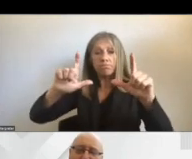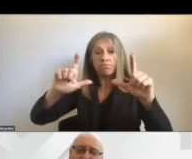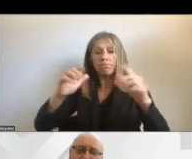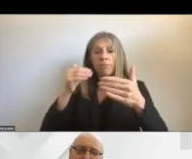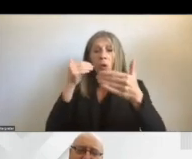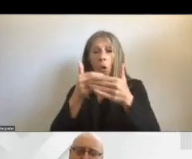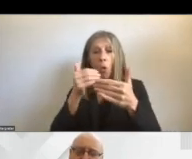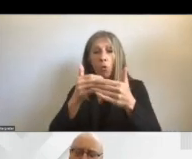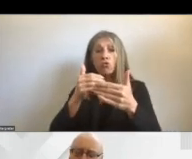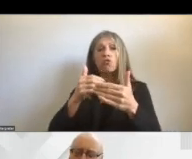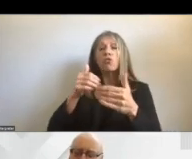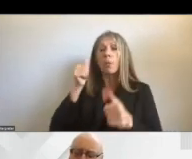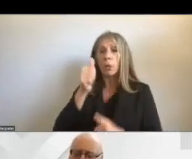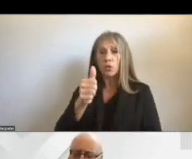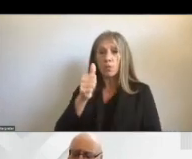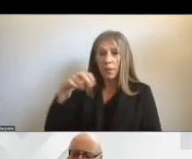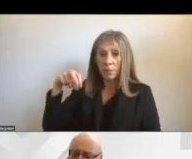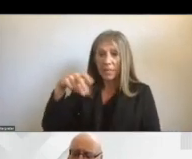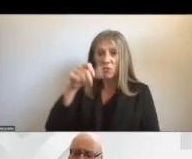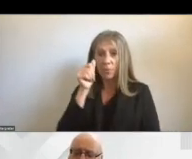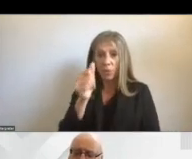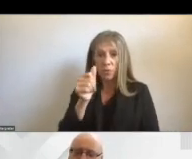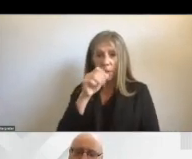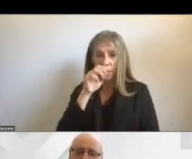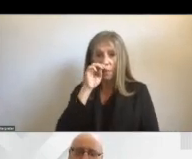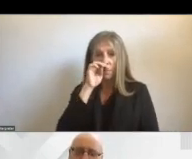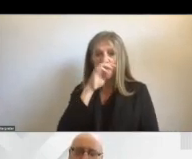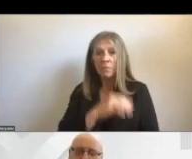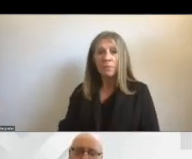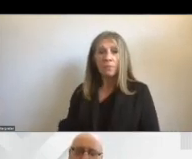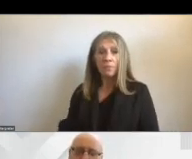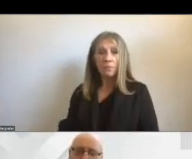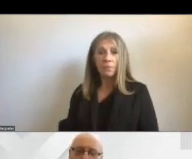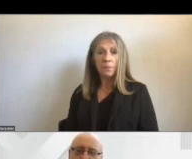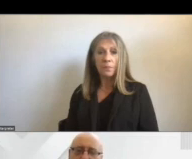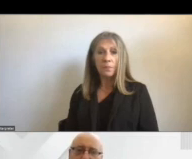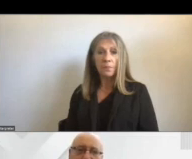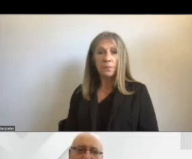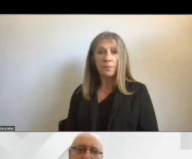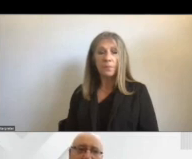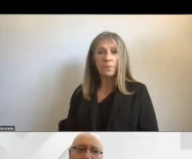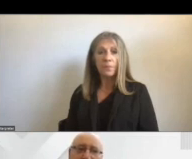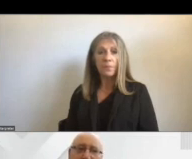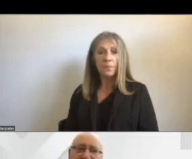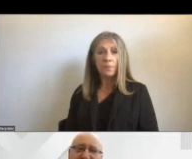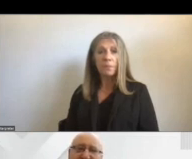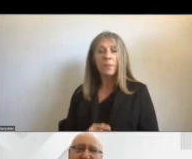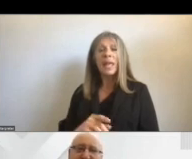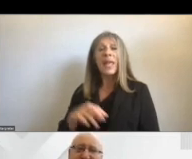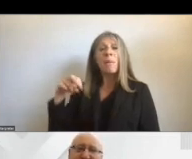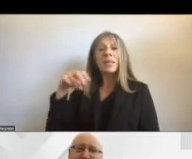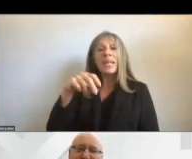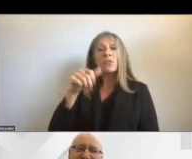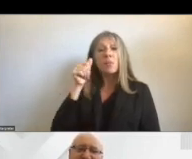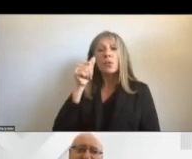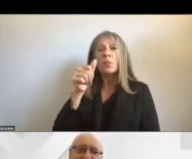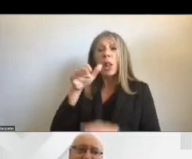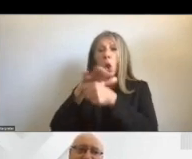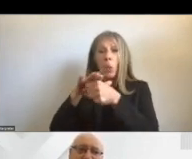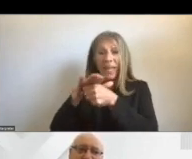there are no vehicles, then it's not required to continually give the audible walk